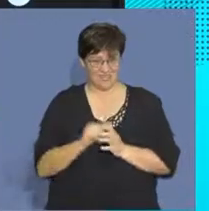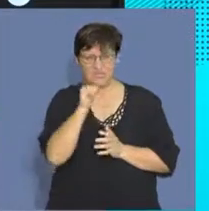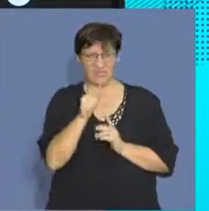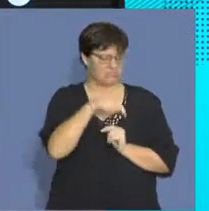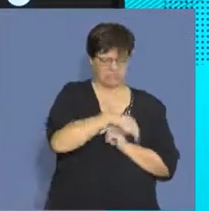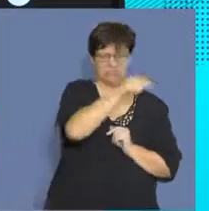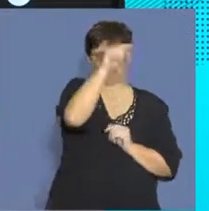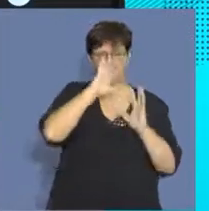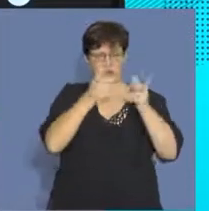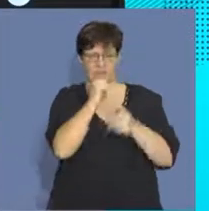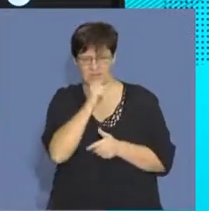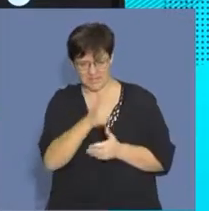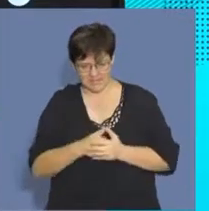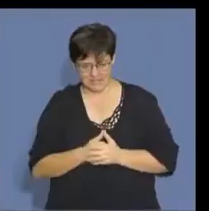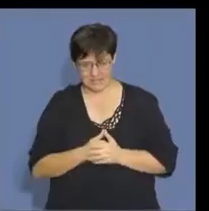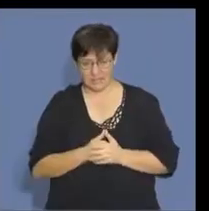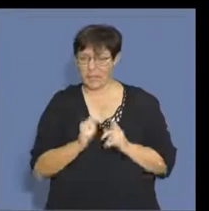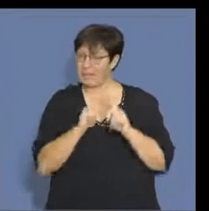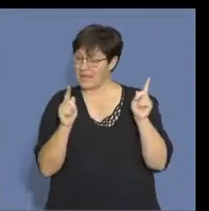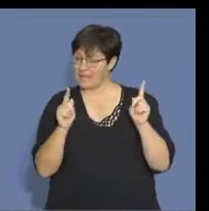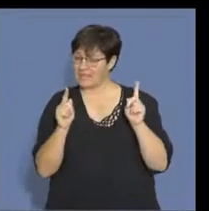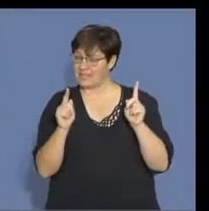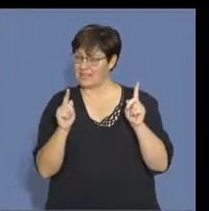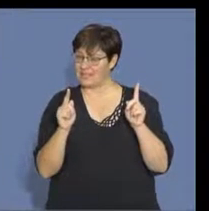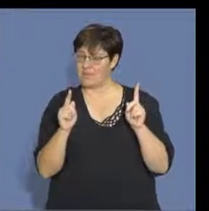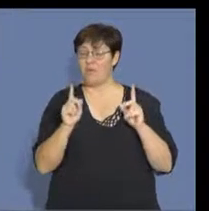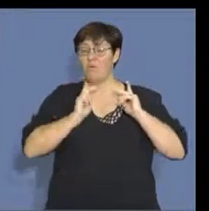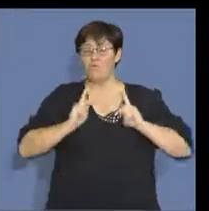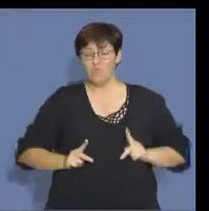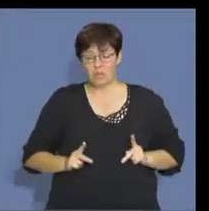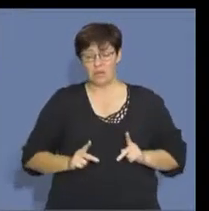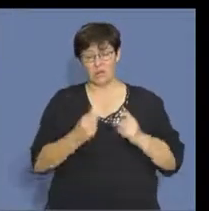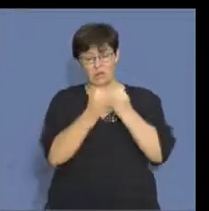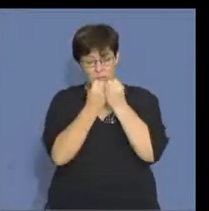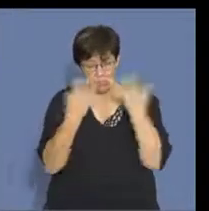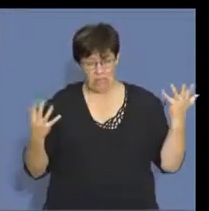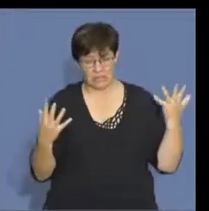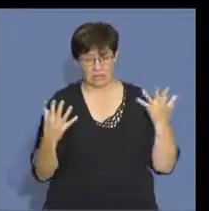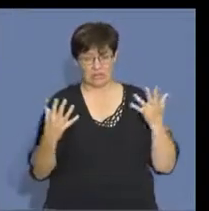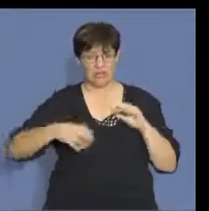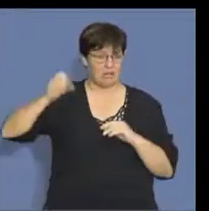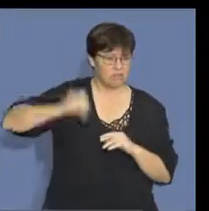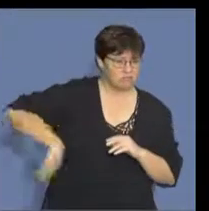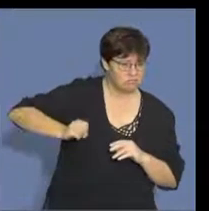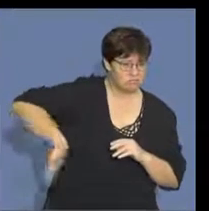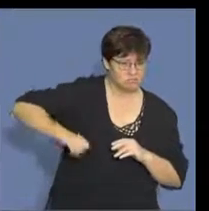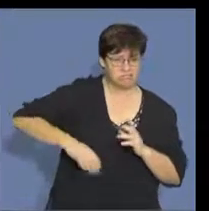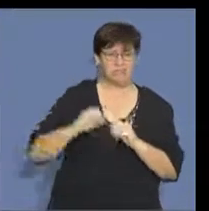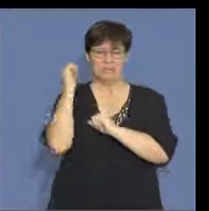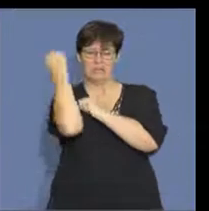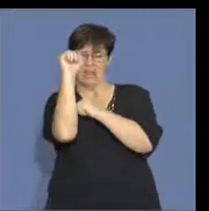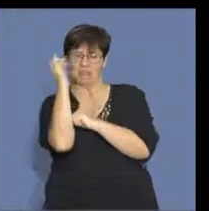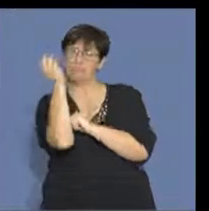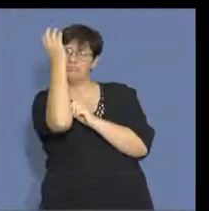we are. However, if we, due to human activity, such as increased carbon dioxide